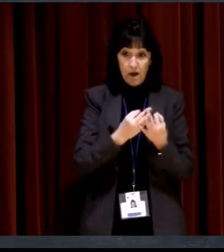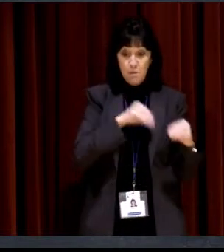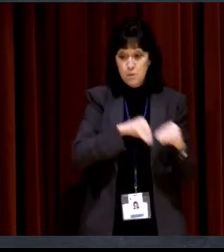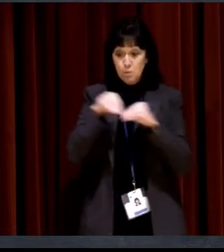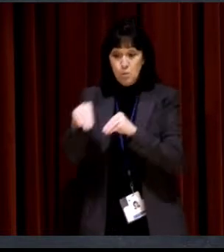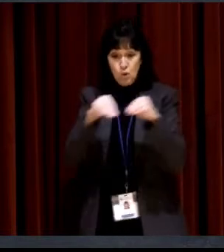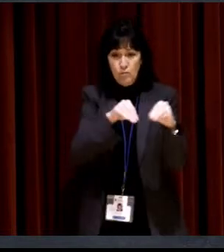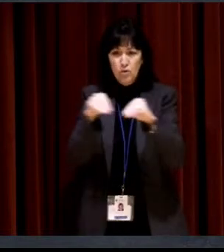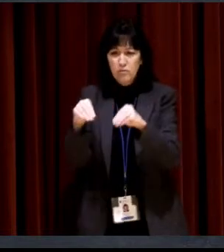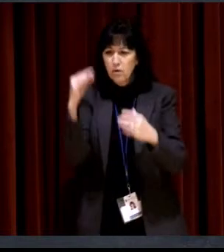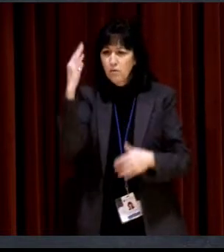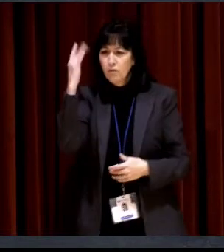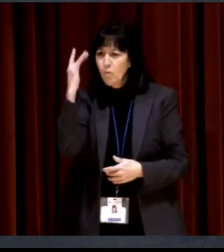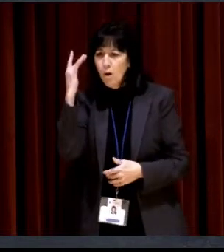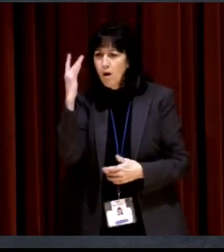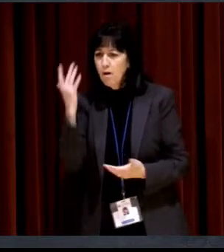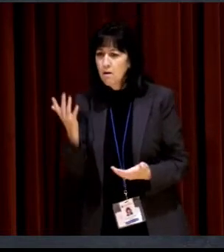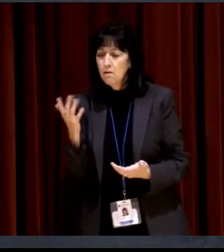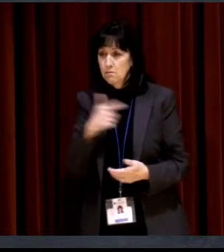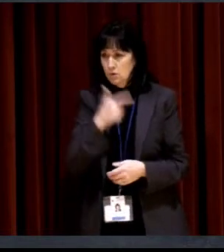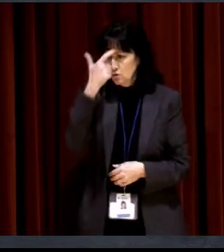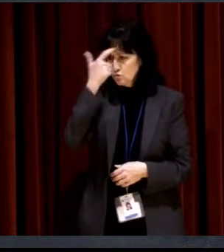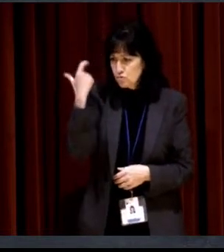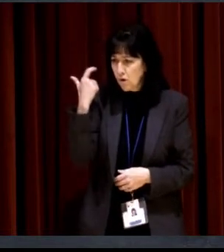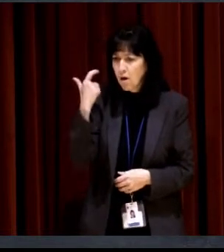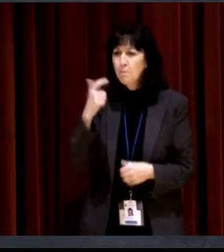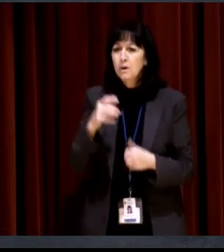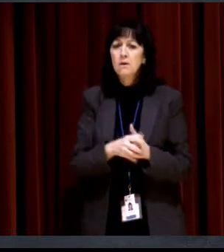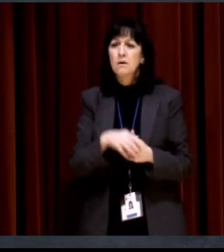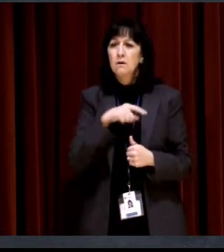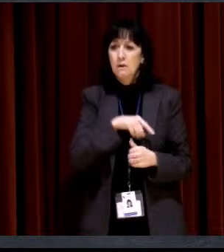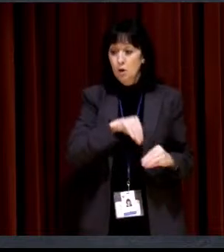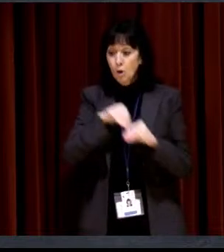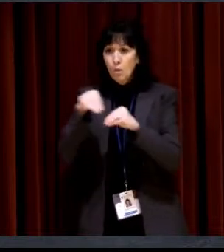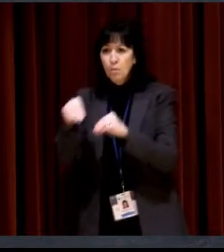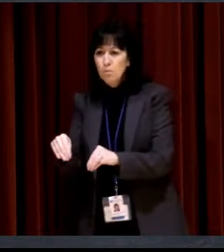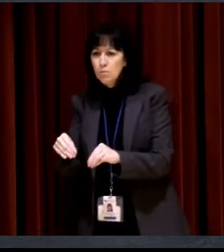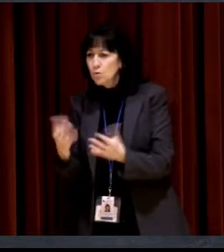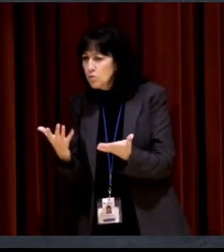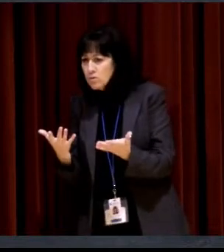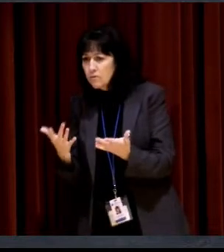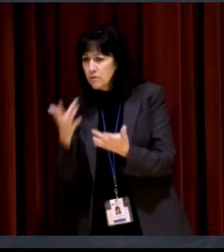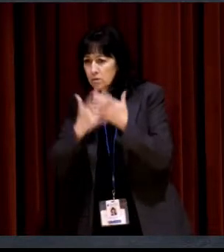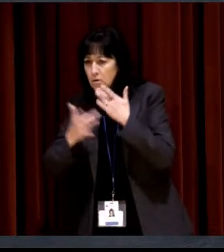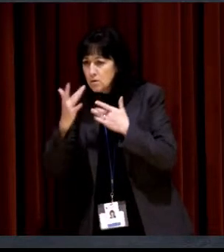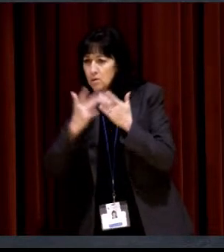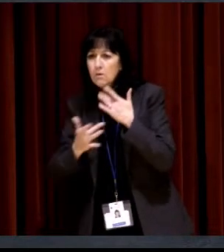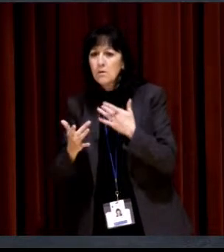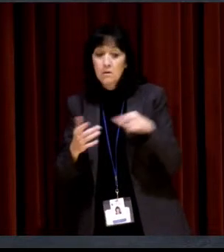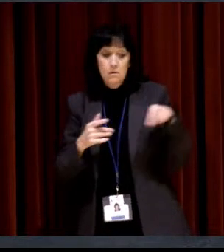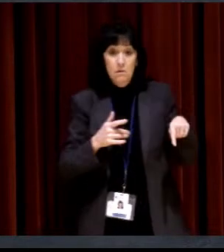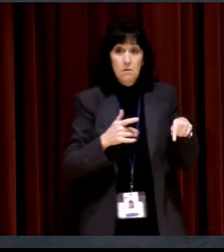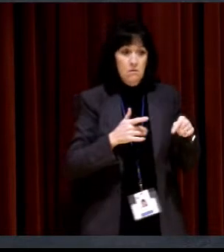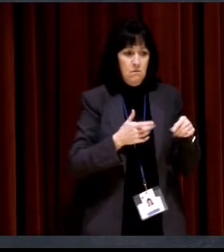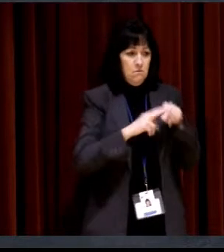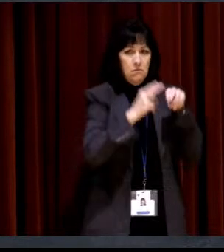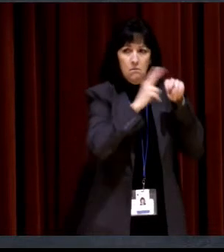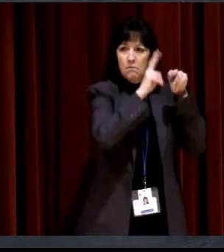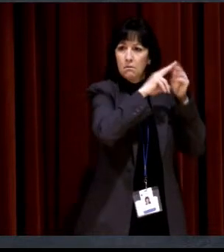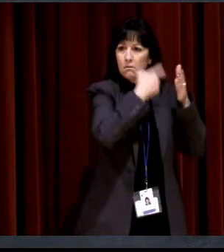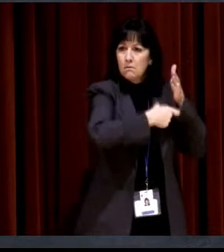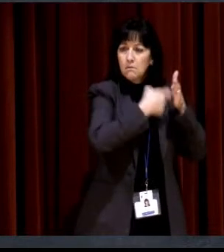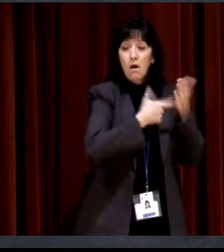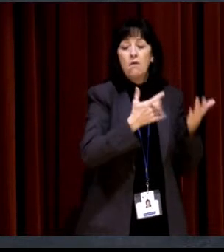Because these people move, these families move from place to place because it's the only place they can afford to actually